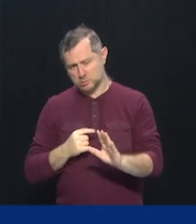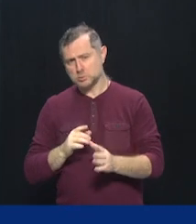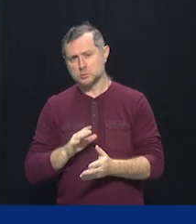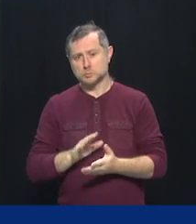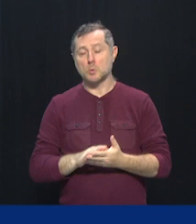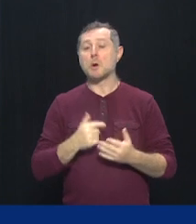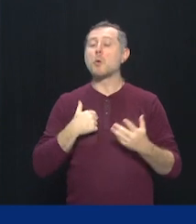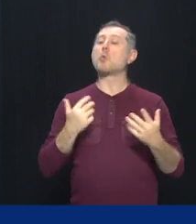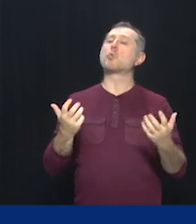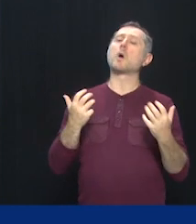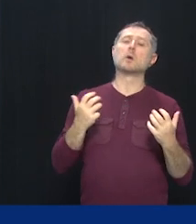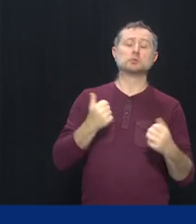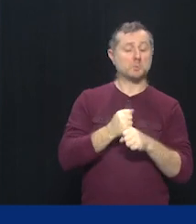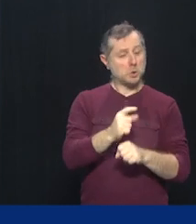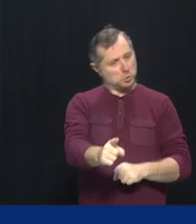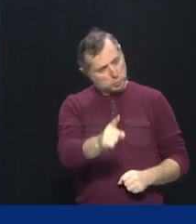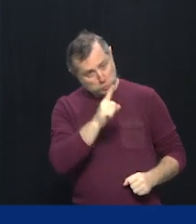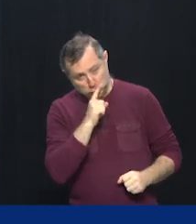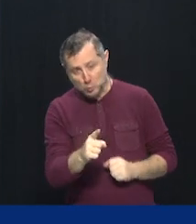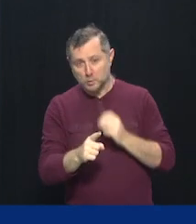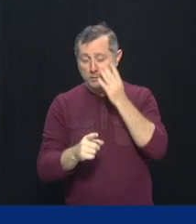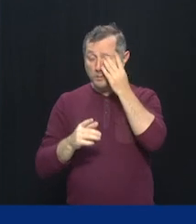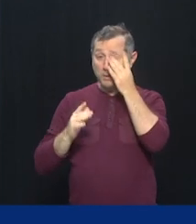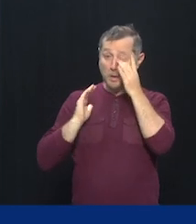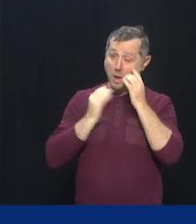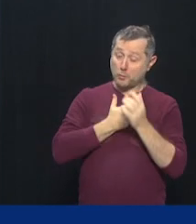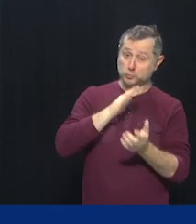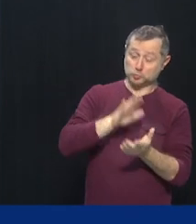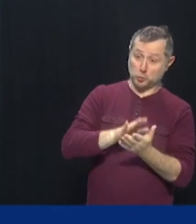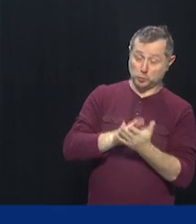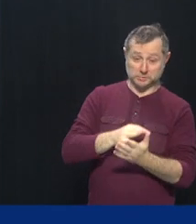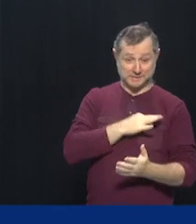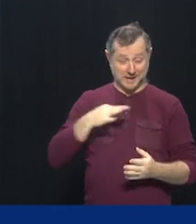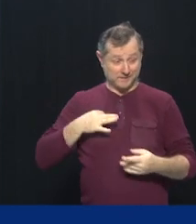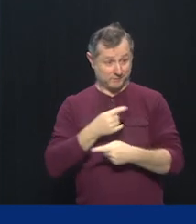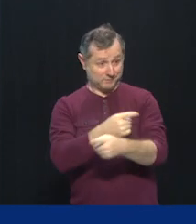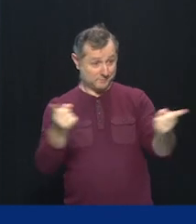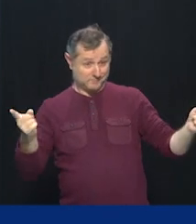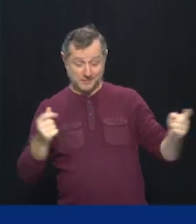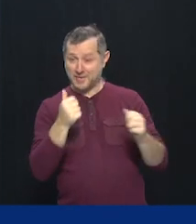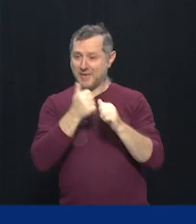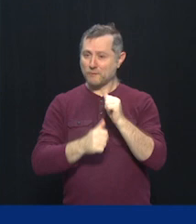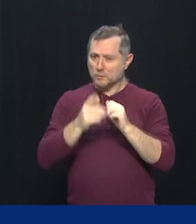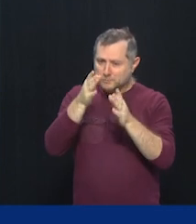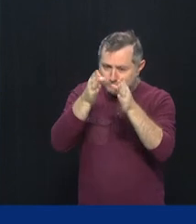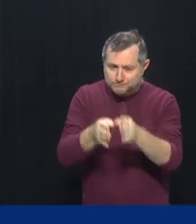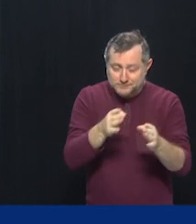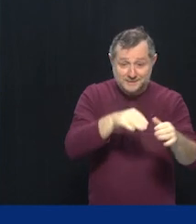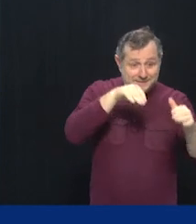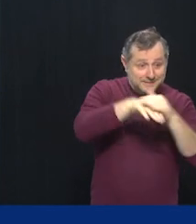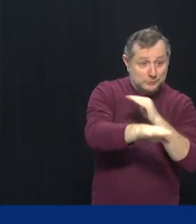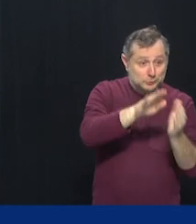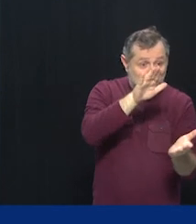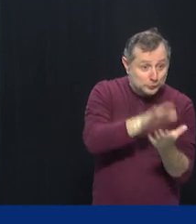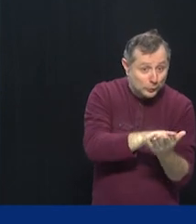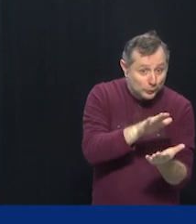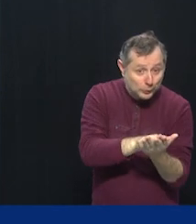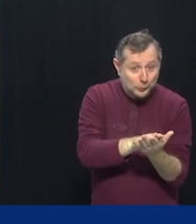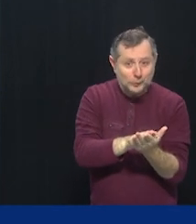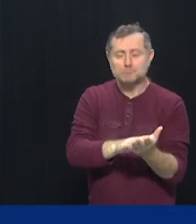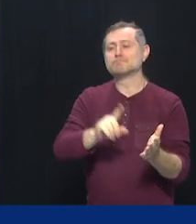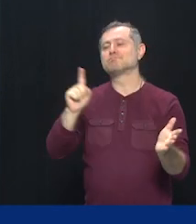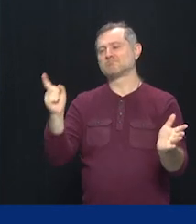sure that our school staff, anybody who enters that building, will have to be